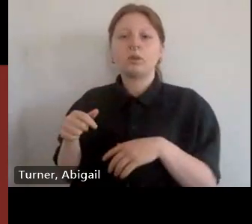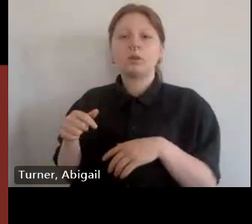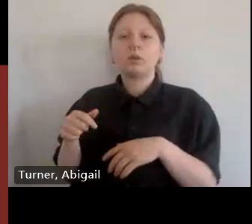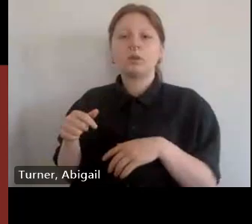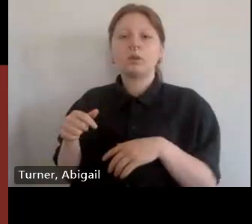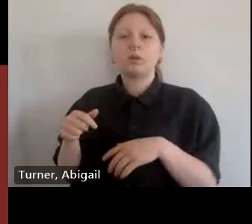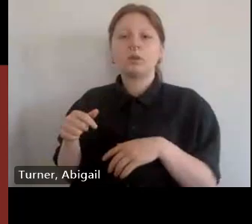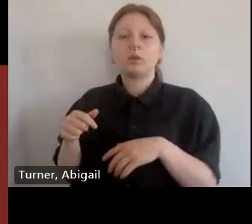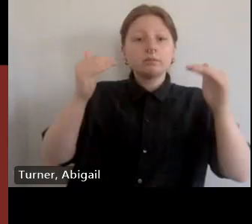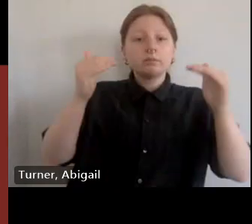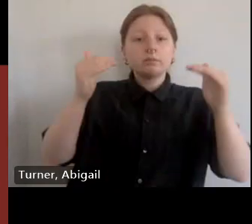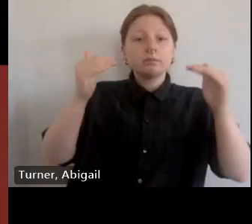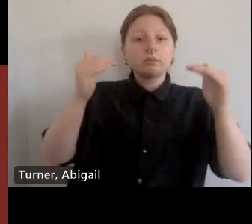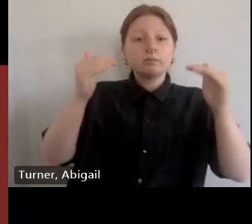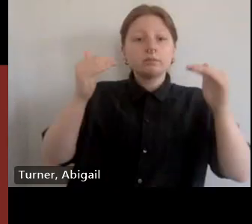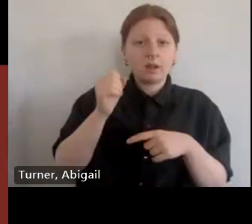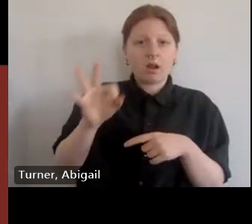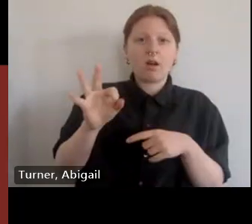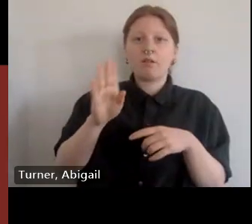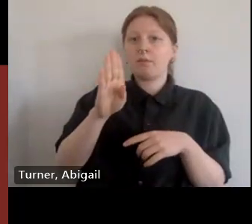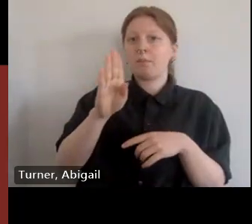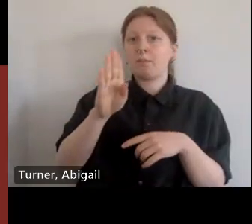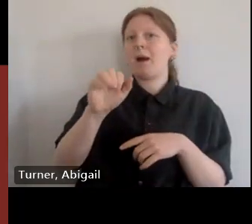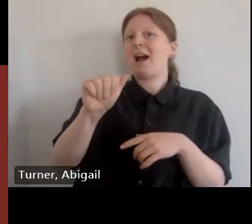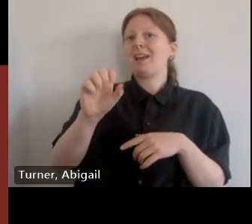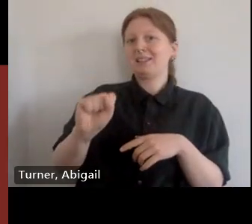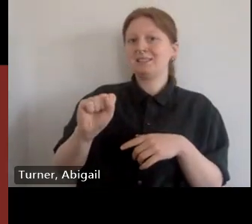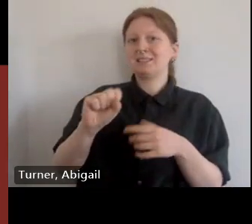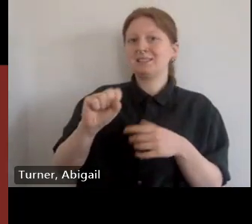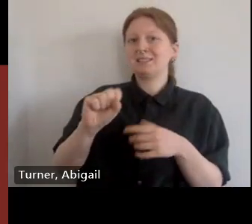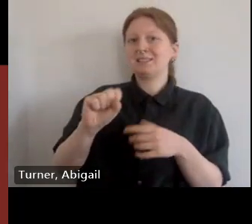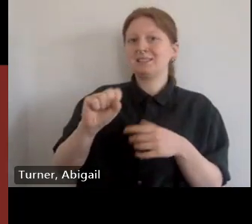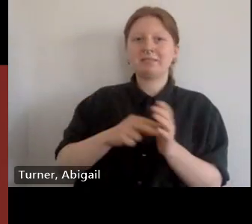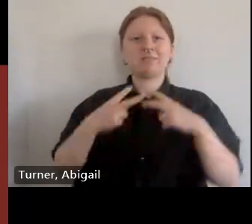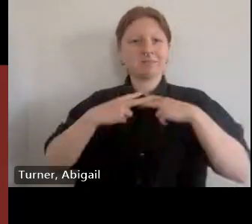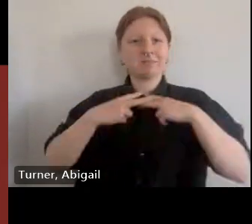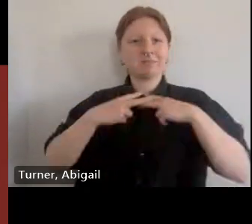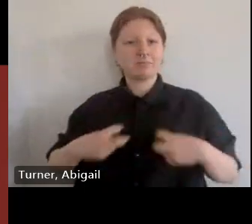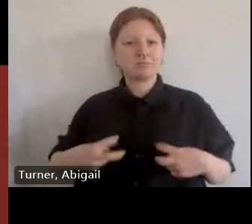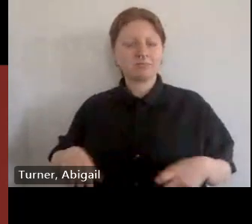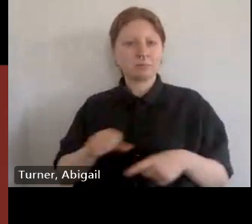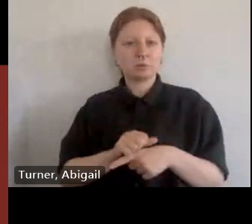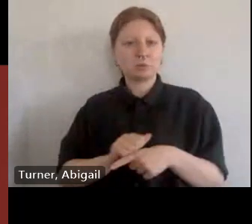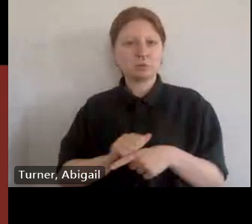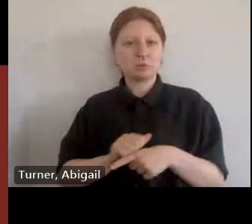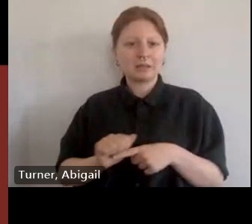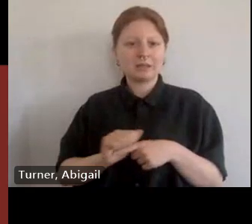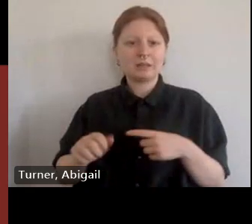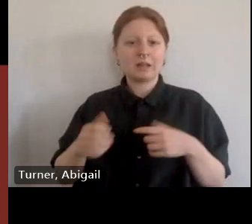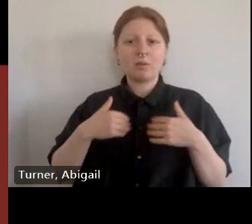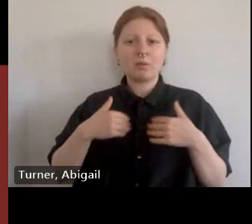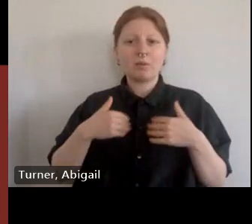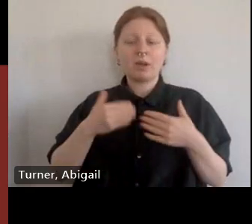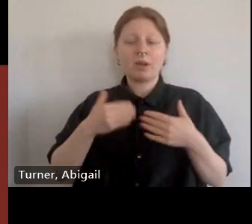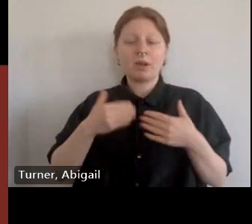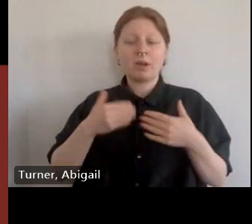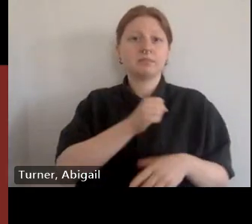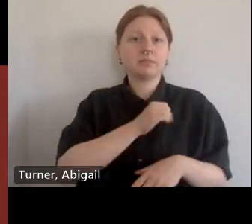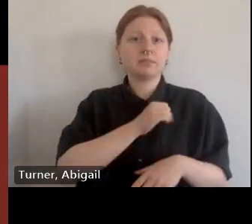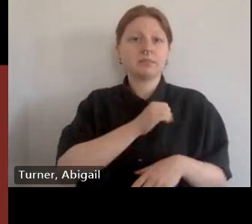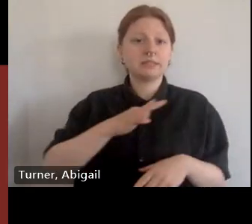future trainings involving bias as well. We help our staff members